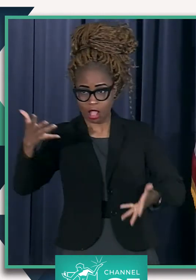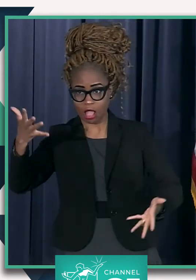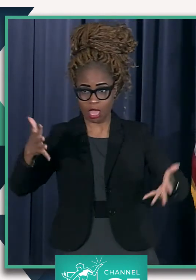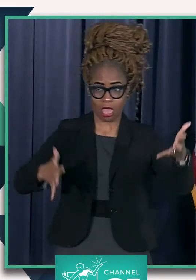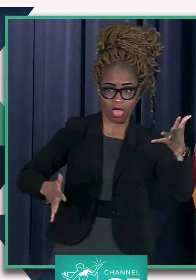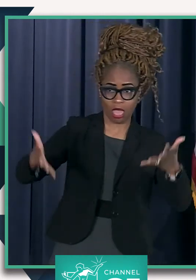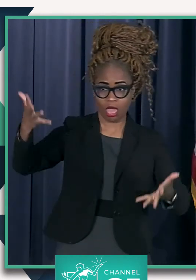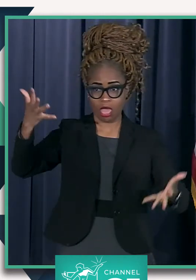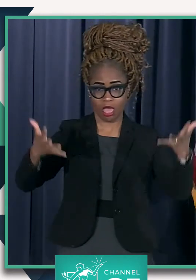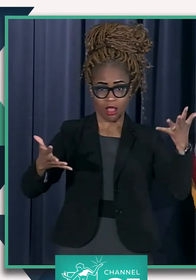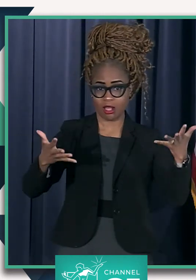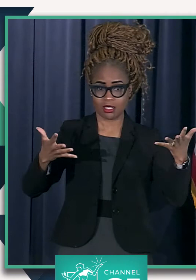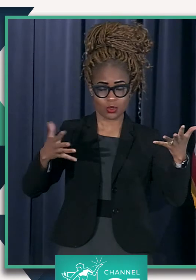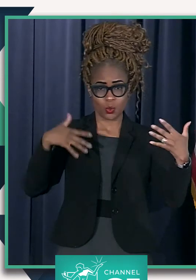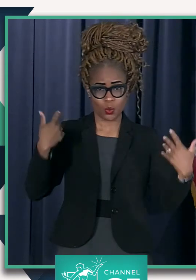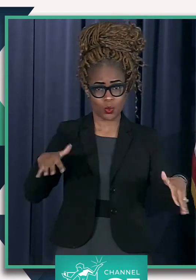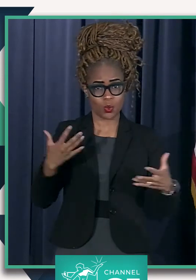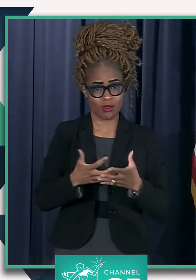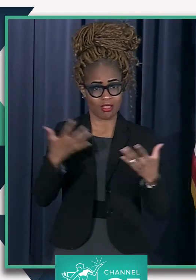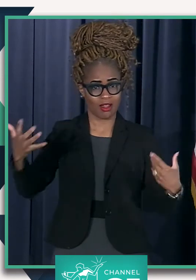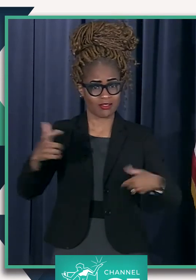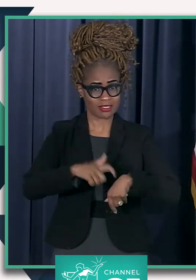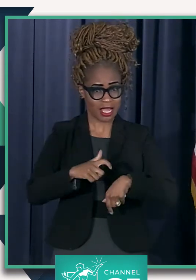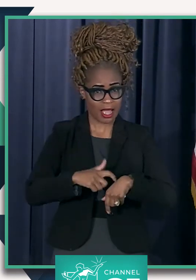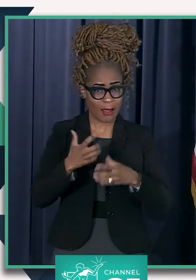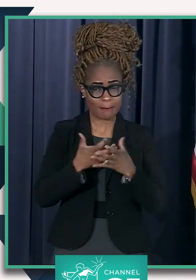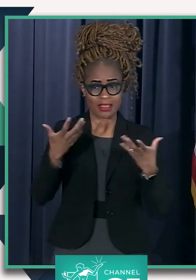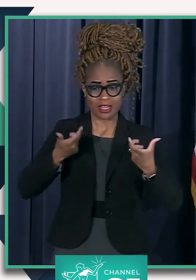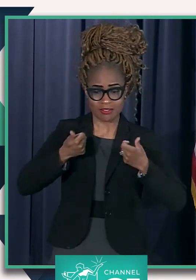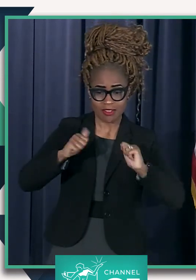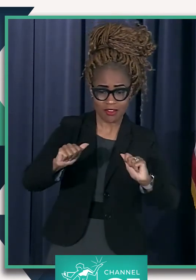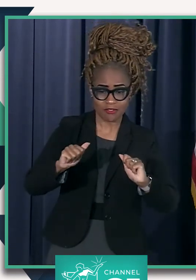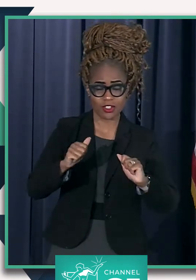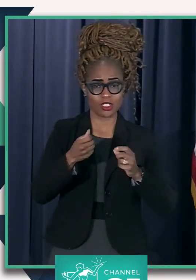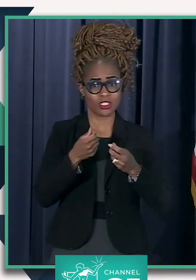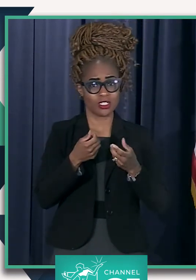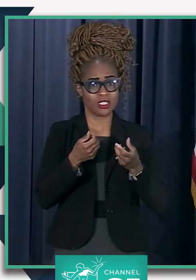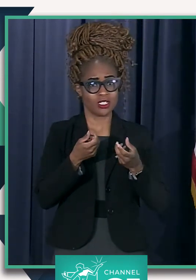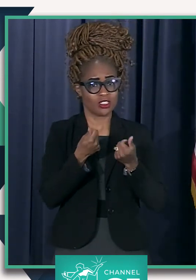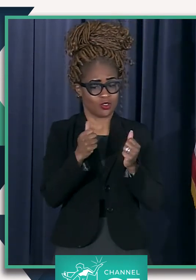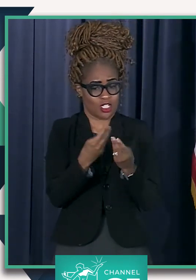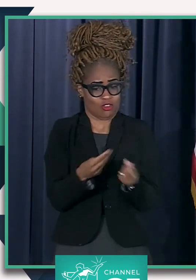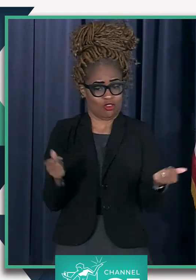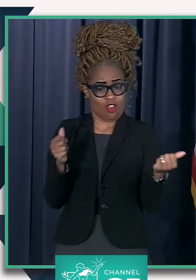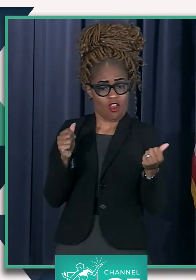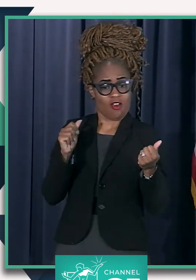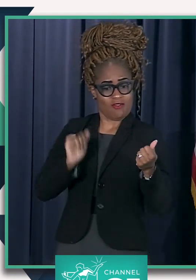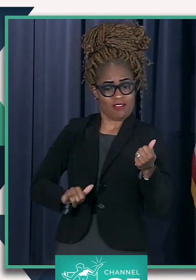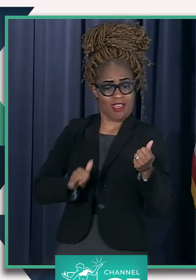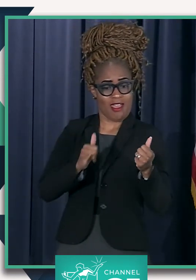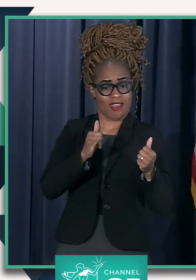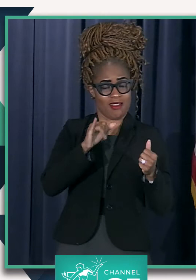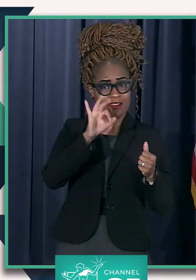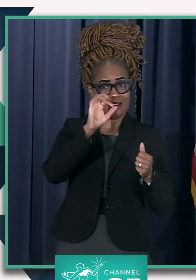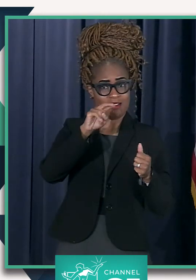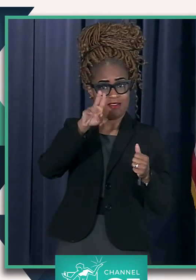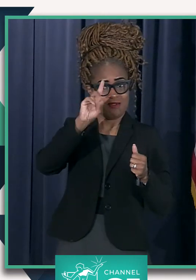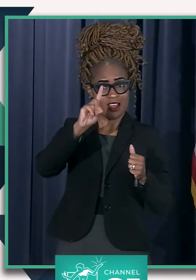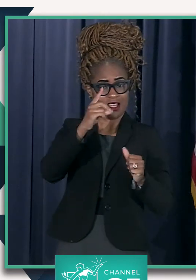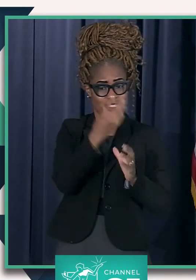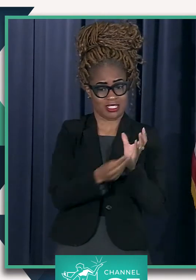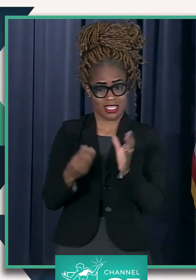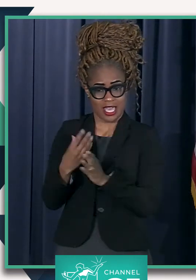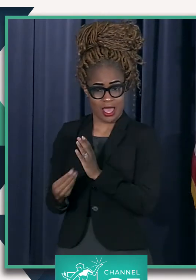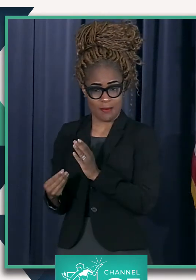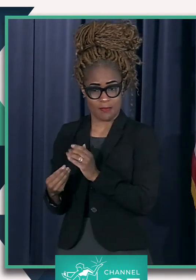just could not believe the enormous amount of time and effort that goes into solving the funding problem for affordable housing in Detroit. If I'm being honest, it's